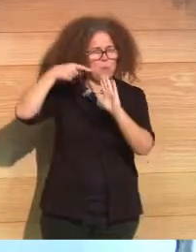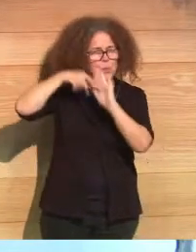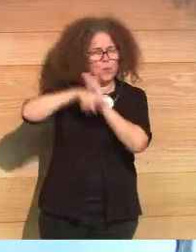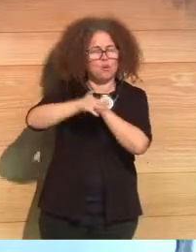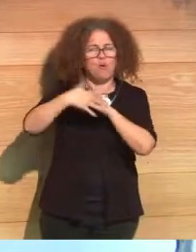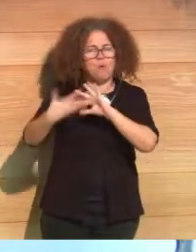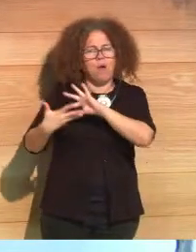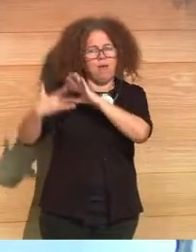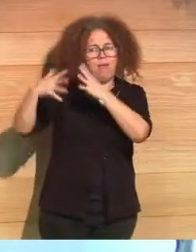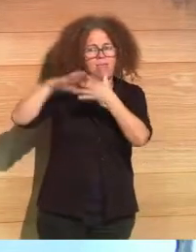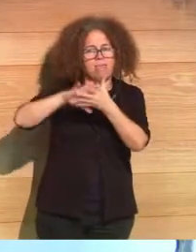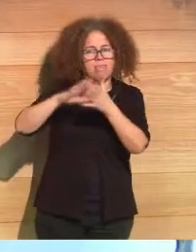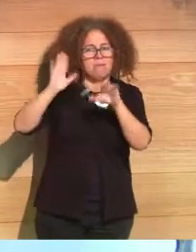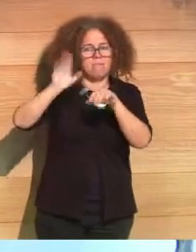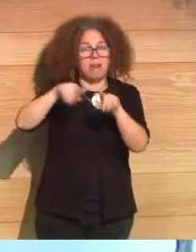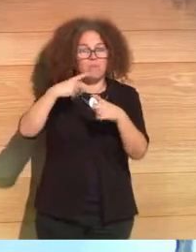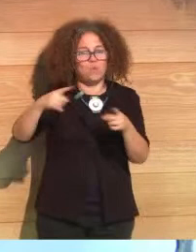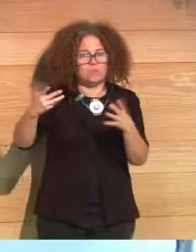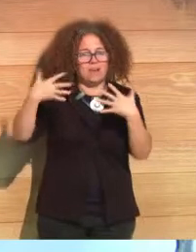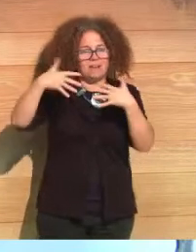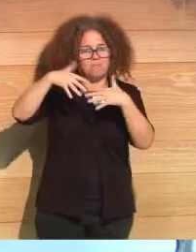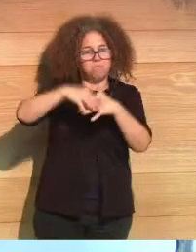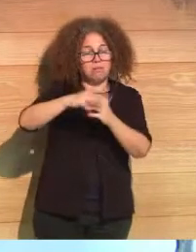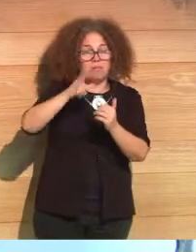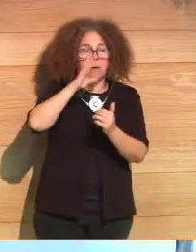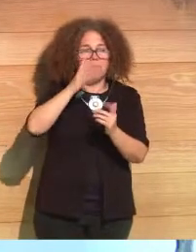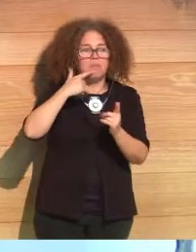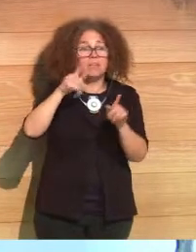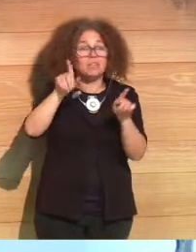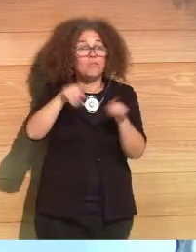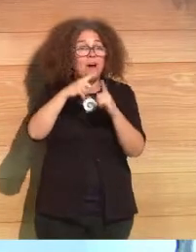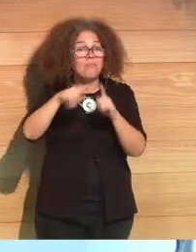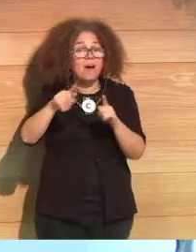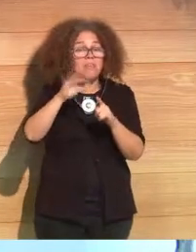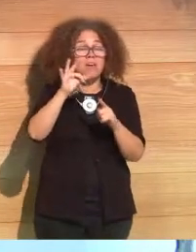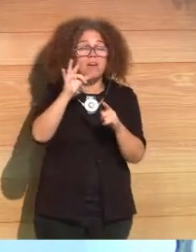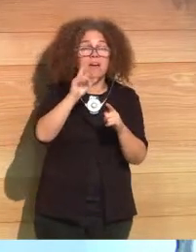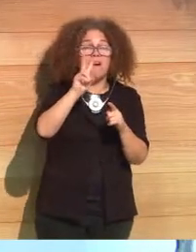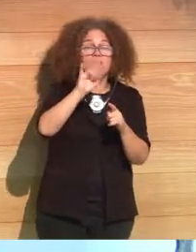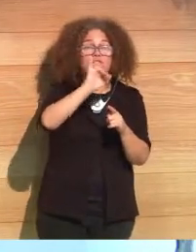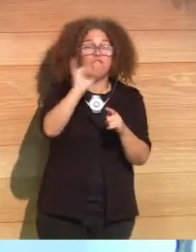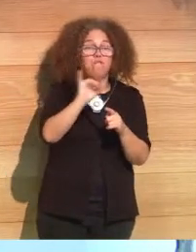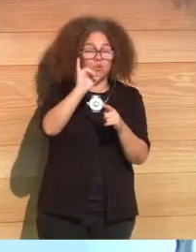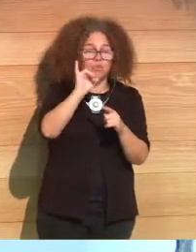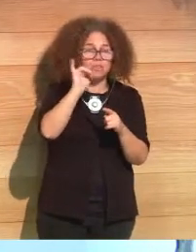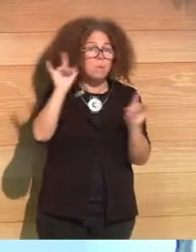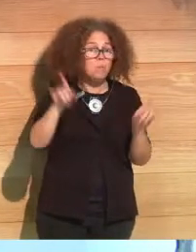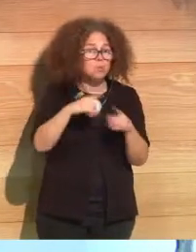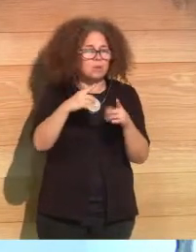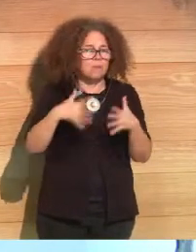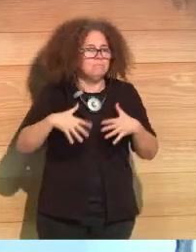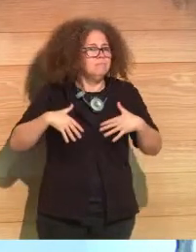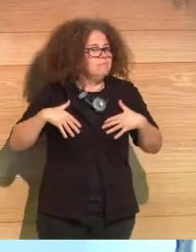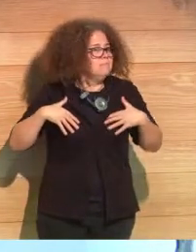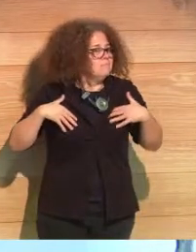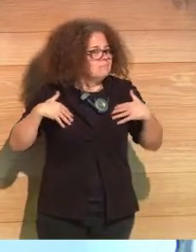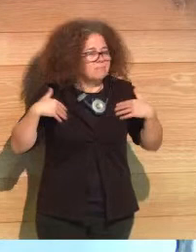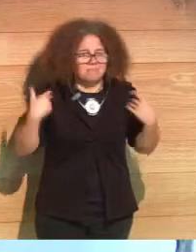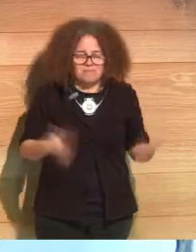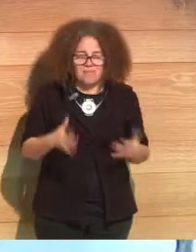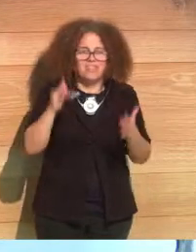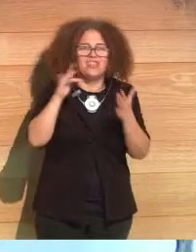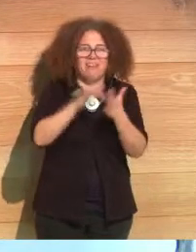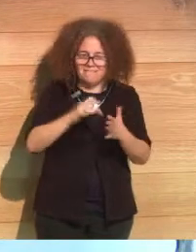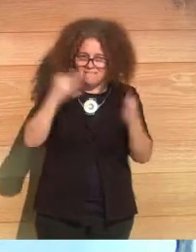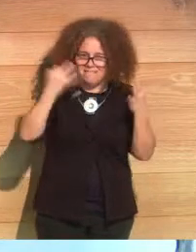lot of emotion in the soundtrack of Fuji, and you will see in the different parts of Ambar that the music